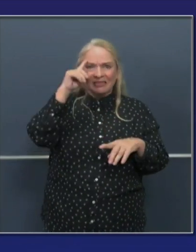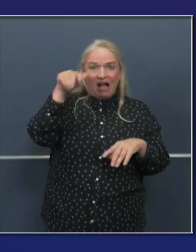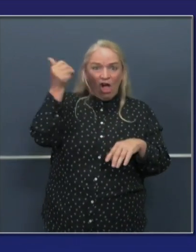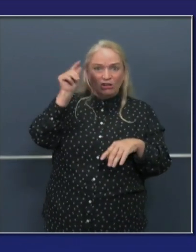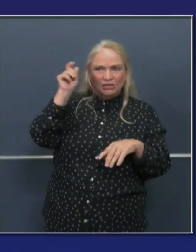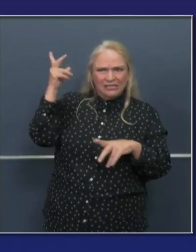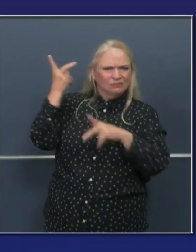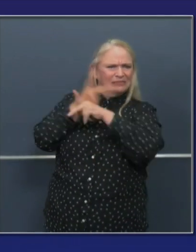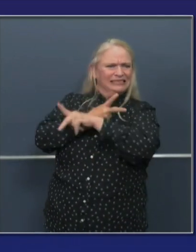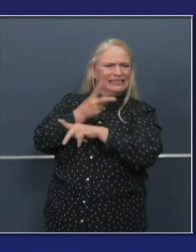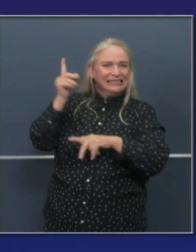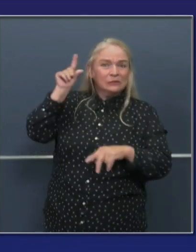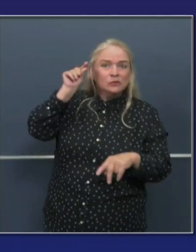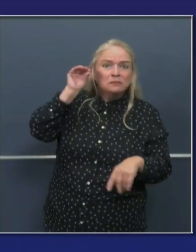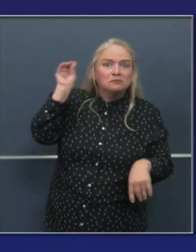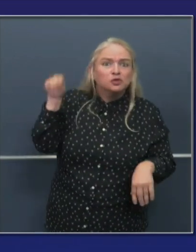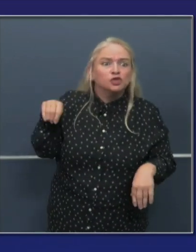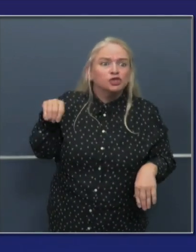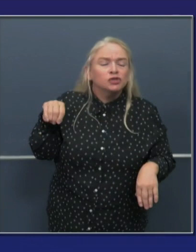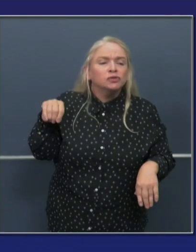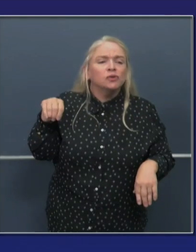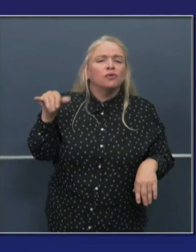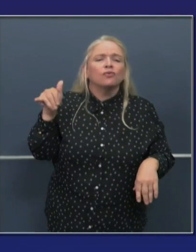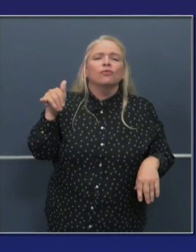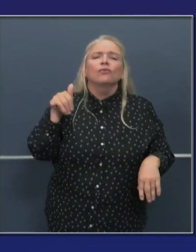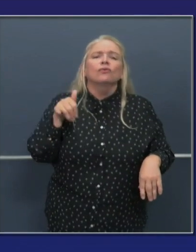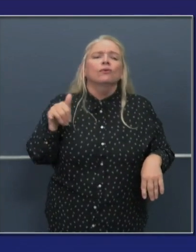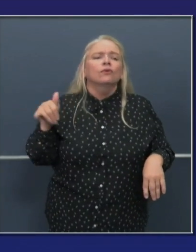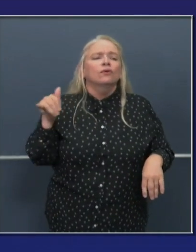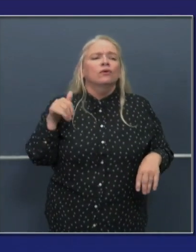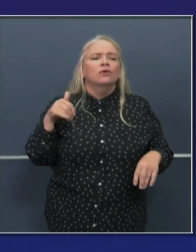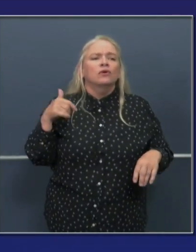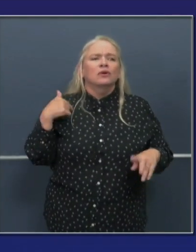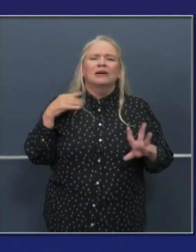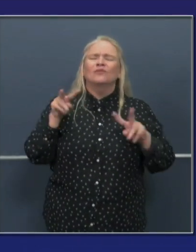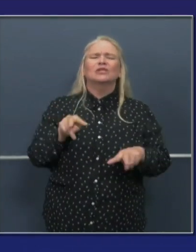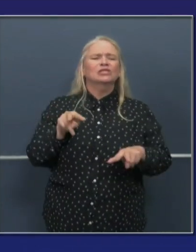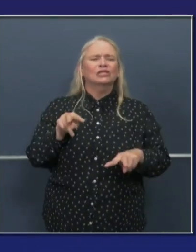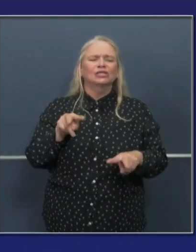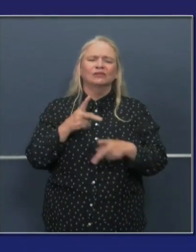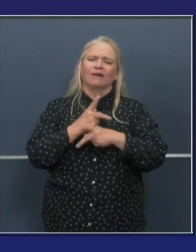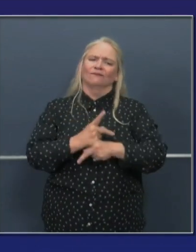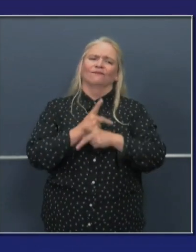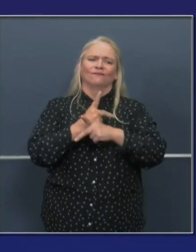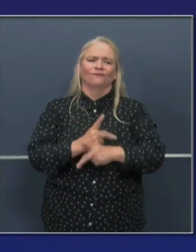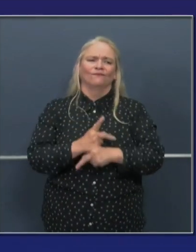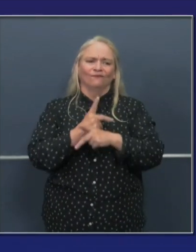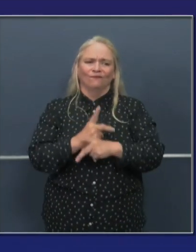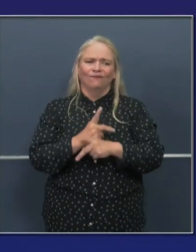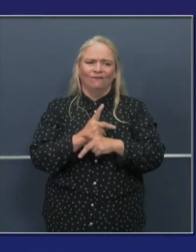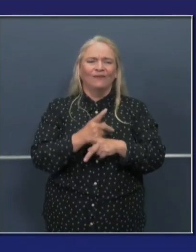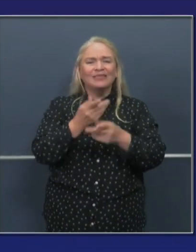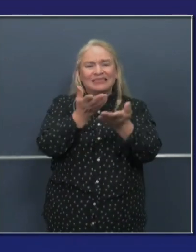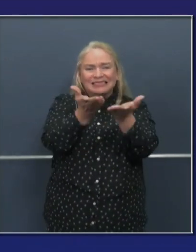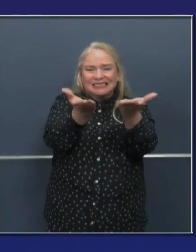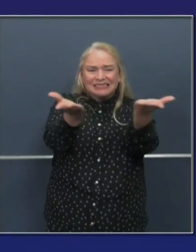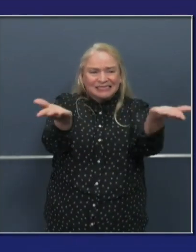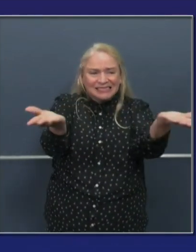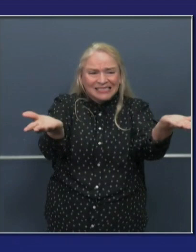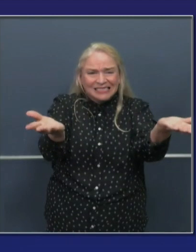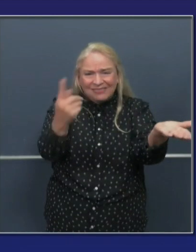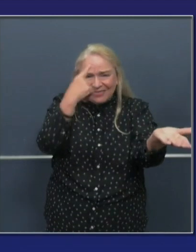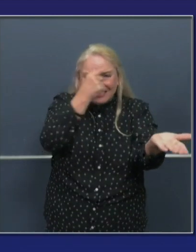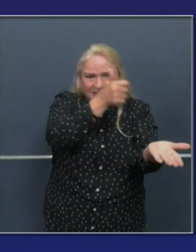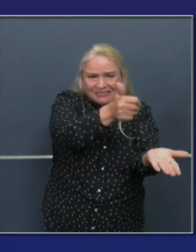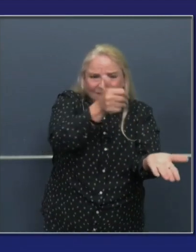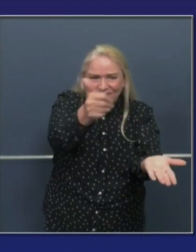the 20+% range. And so we're monitoring this very closely, and all of us should monitor our own behavior accordingly,